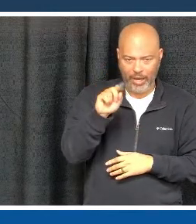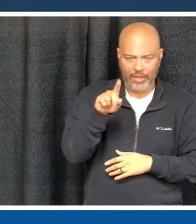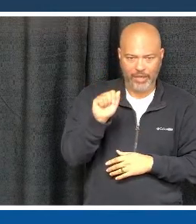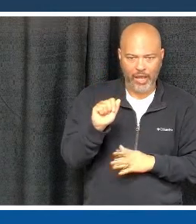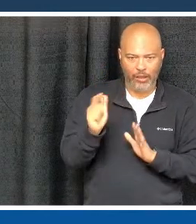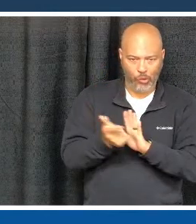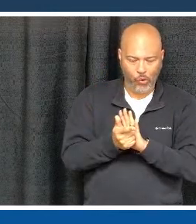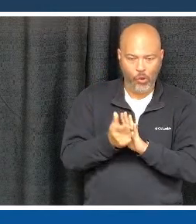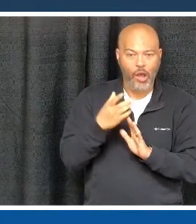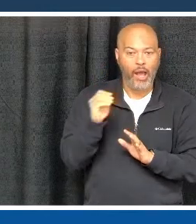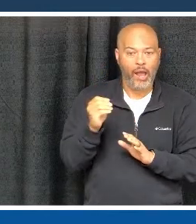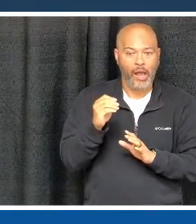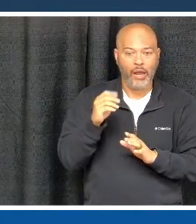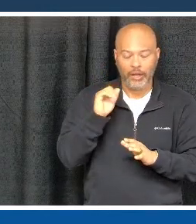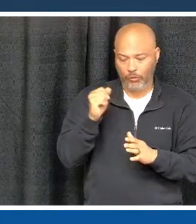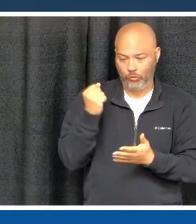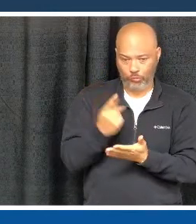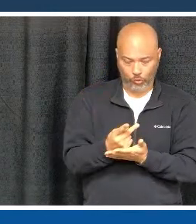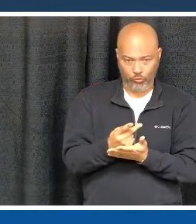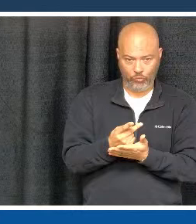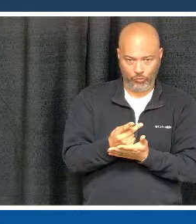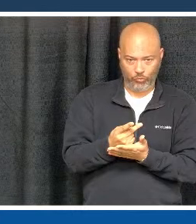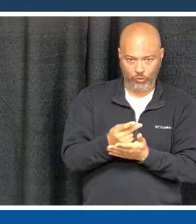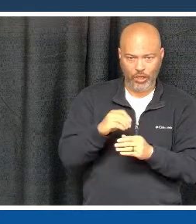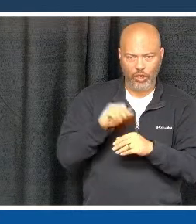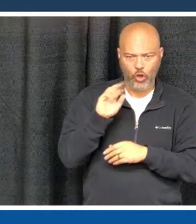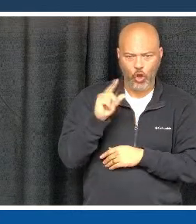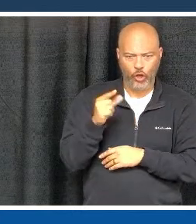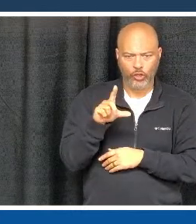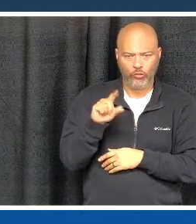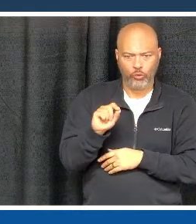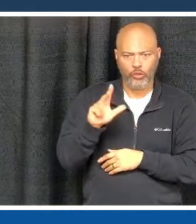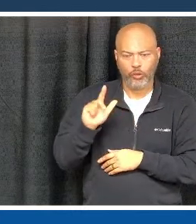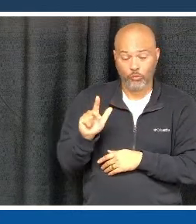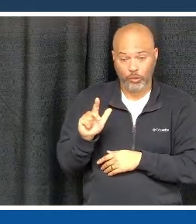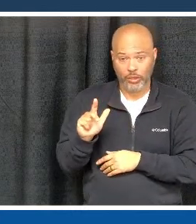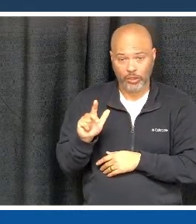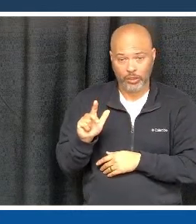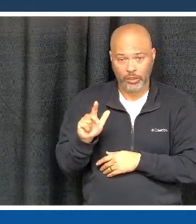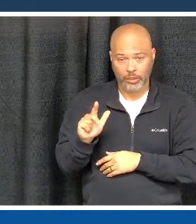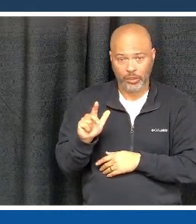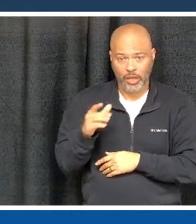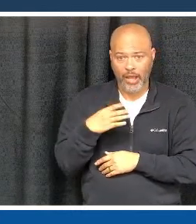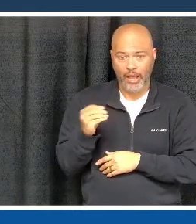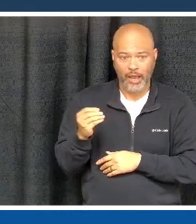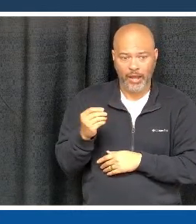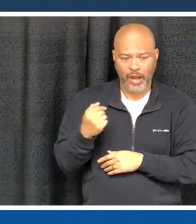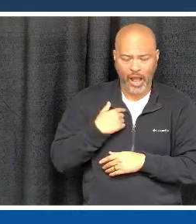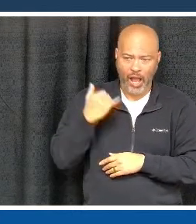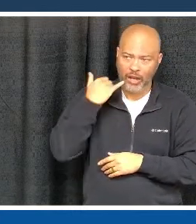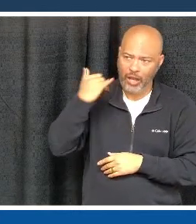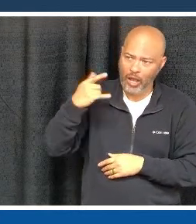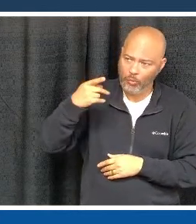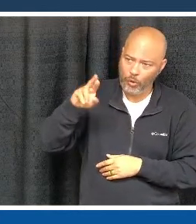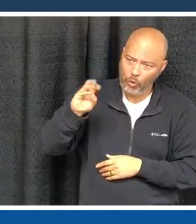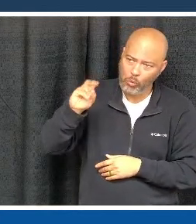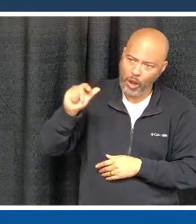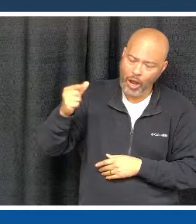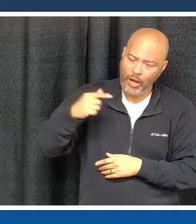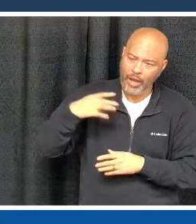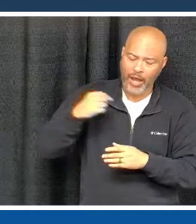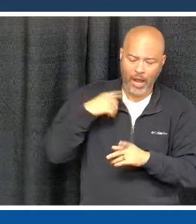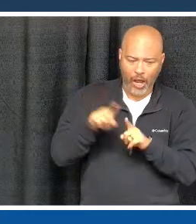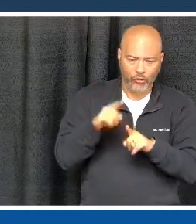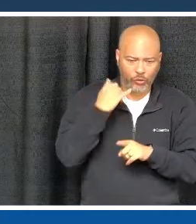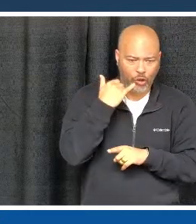ADA, and it was approved in August of 2023. And I called ProWalk, and I also